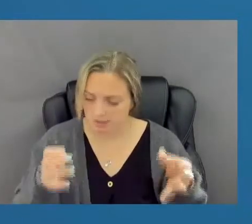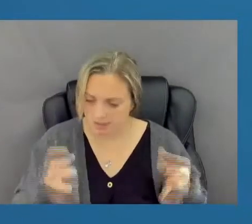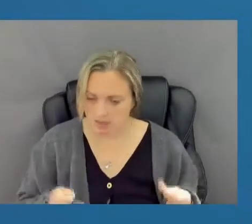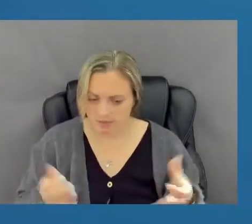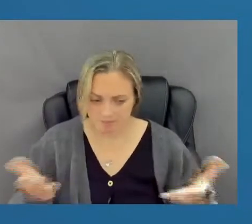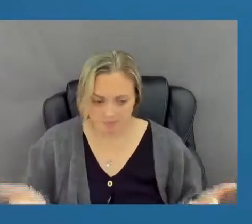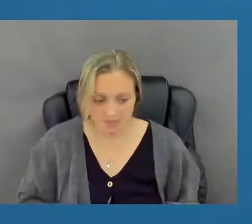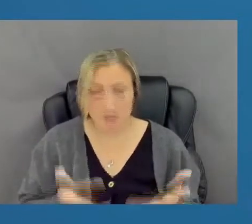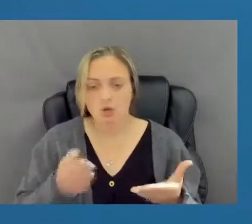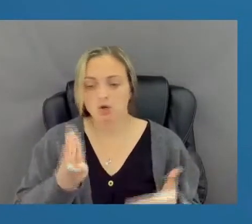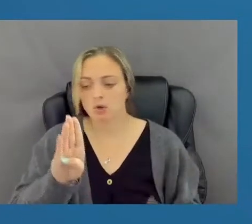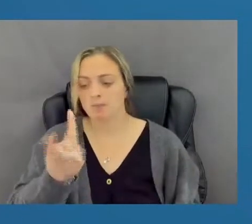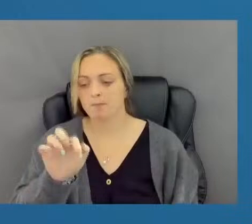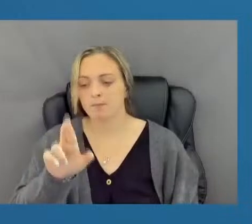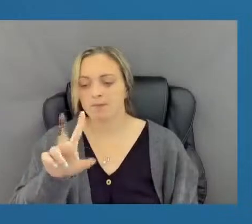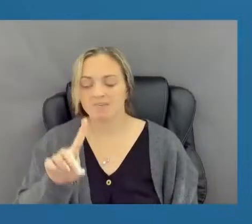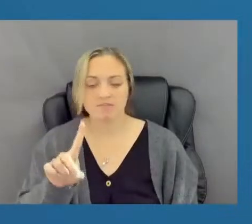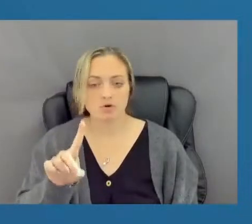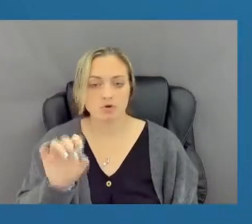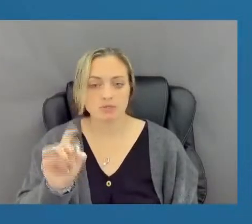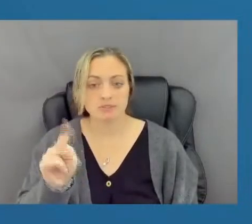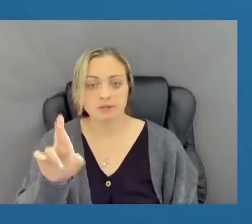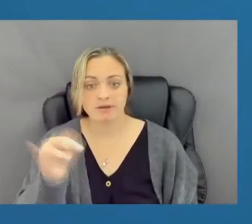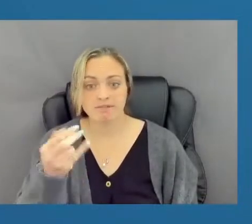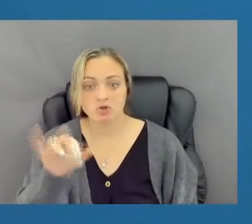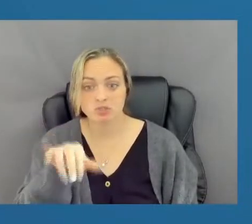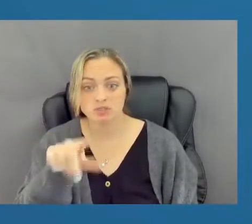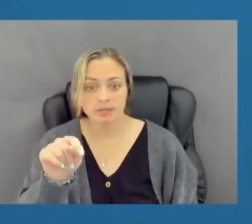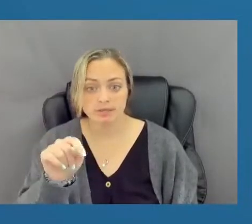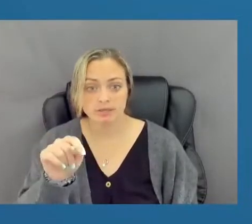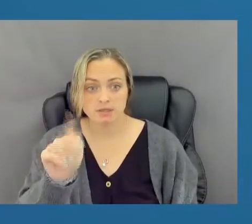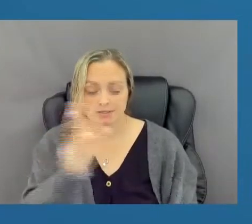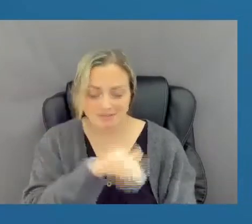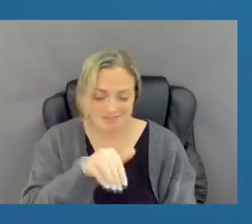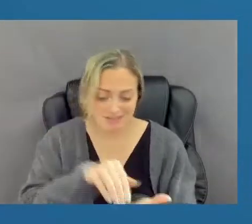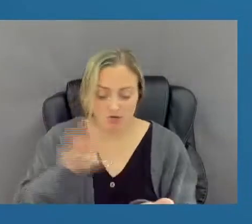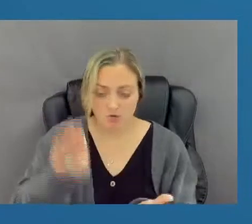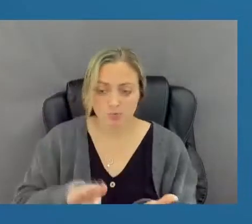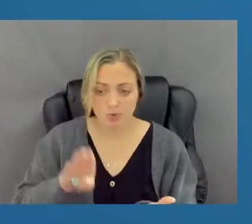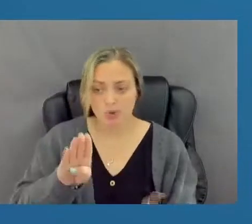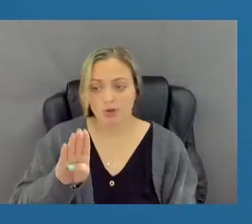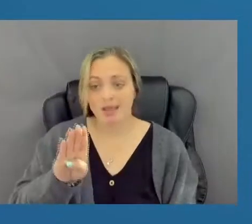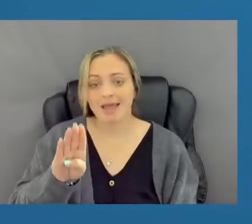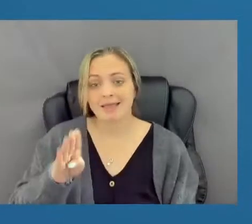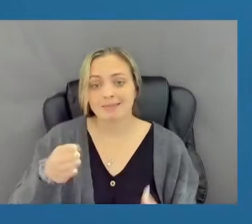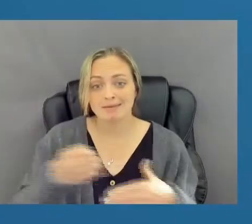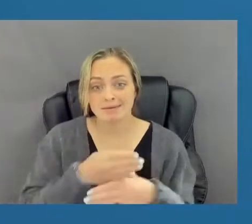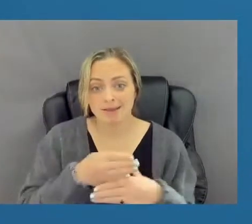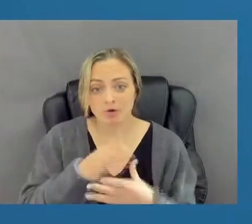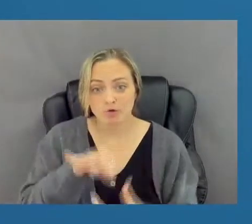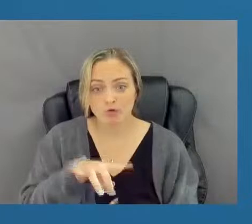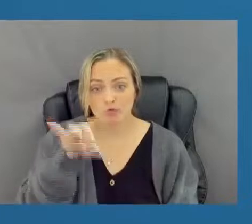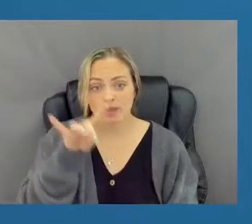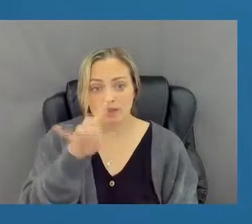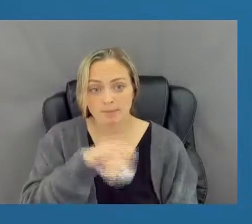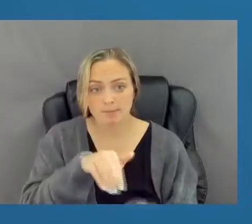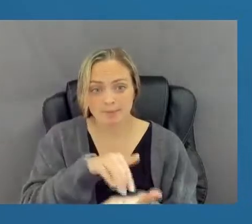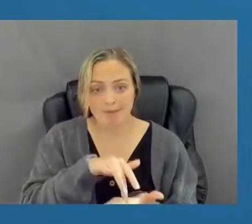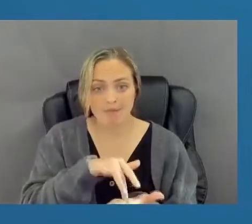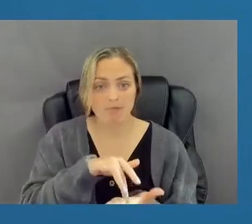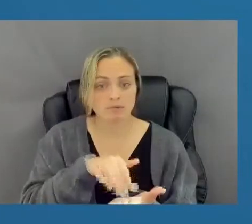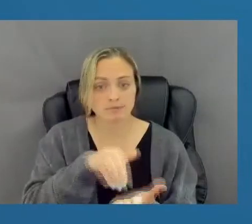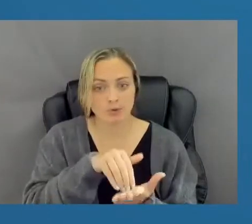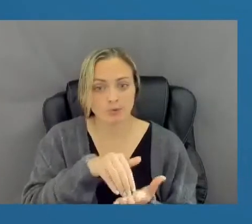in Bedford-Stuyvesant, central Brooklyn, at the Interfaith Medical Center, because she knows the